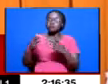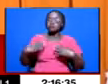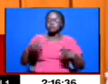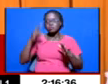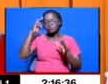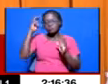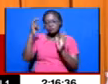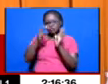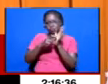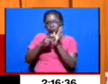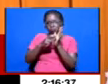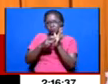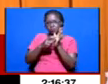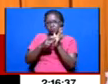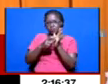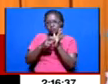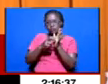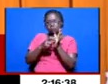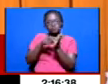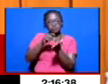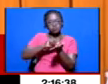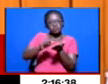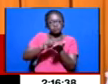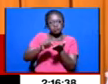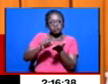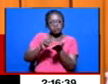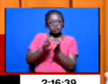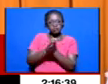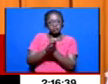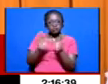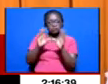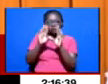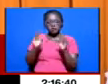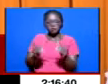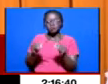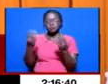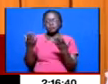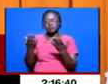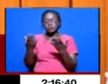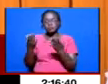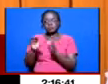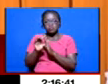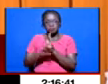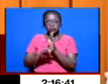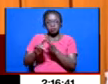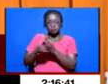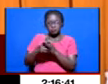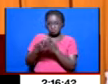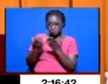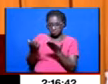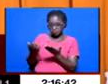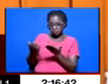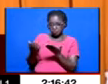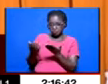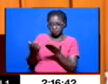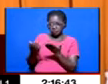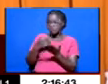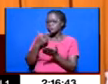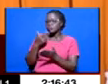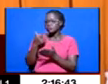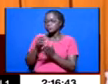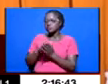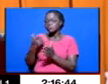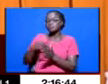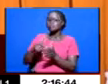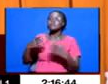and documented in the preamble of our Constitution, which begins as follows, and I quote, "We, the people